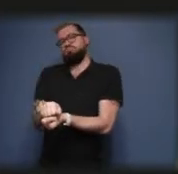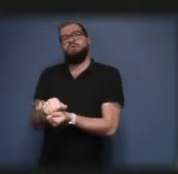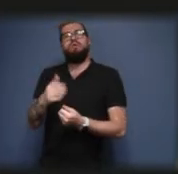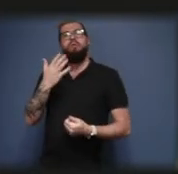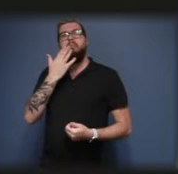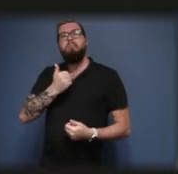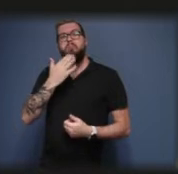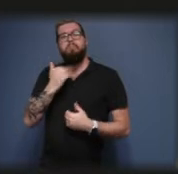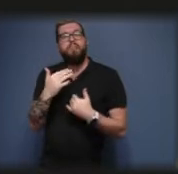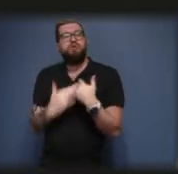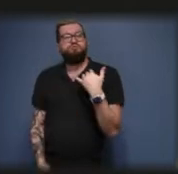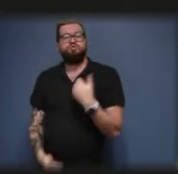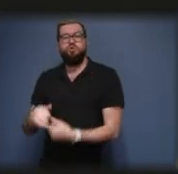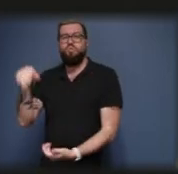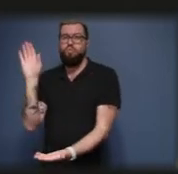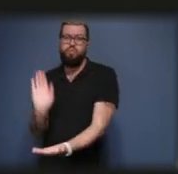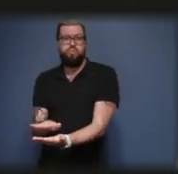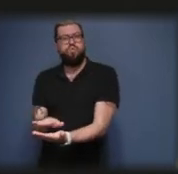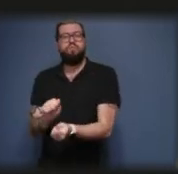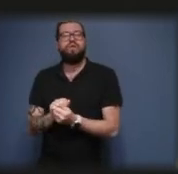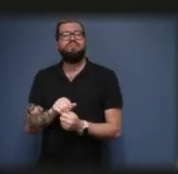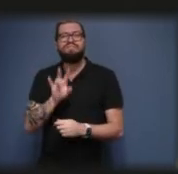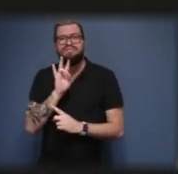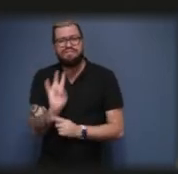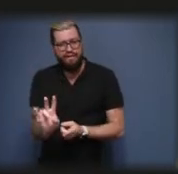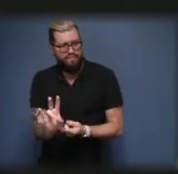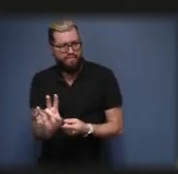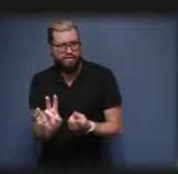You did a fantastic job.